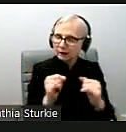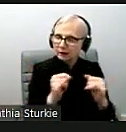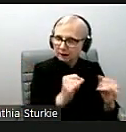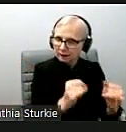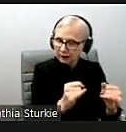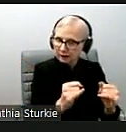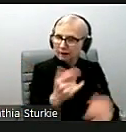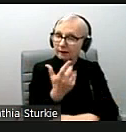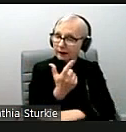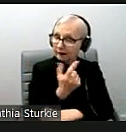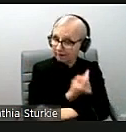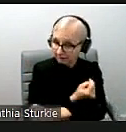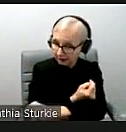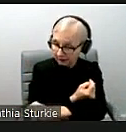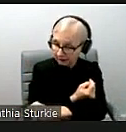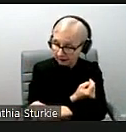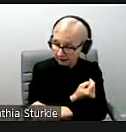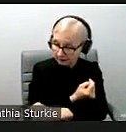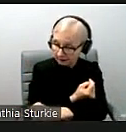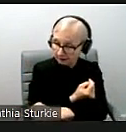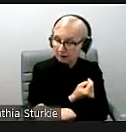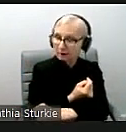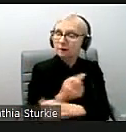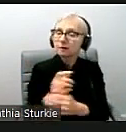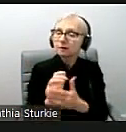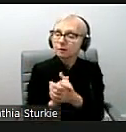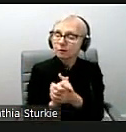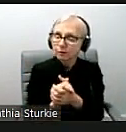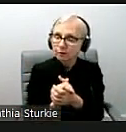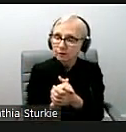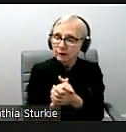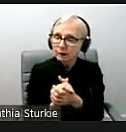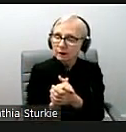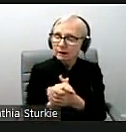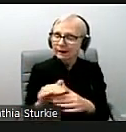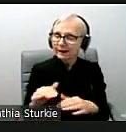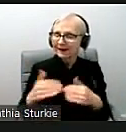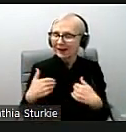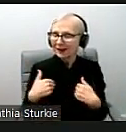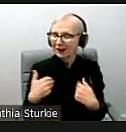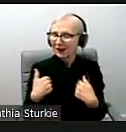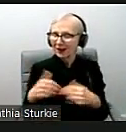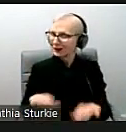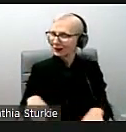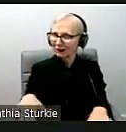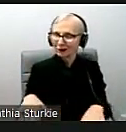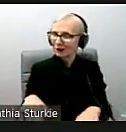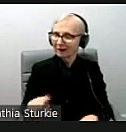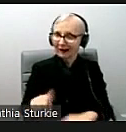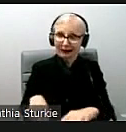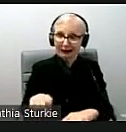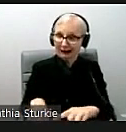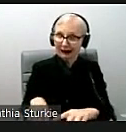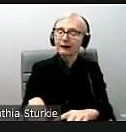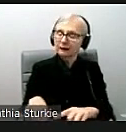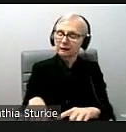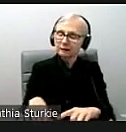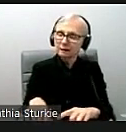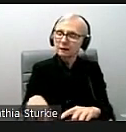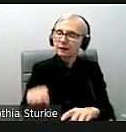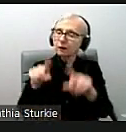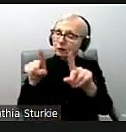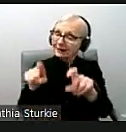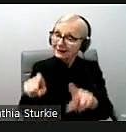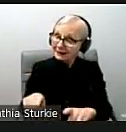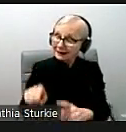are vaccinated, among those that are eligible for vaccine. Of course, kids are too young to be vaccinated at this point. There's also testing